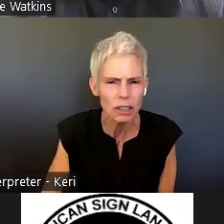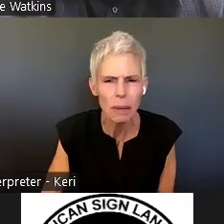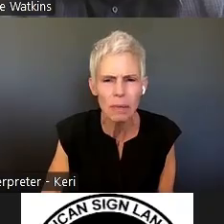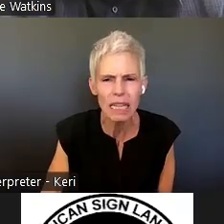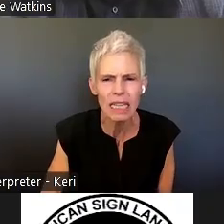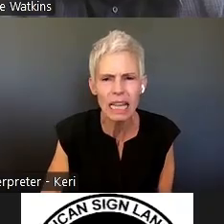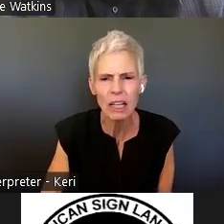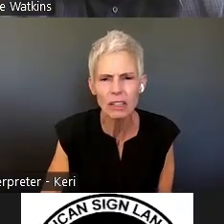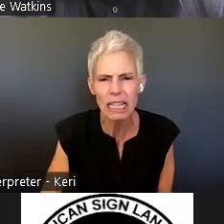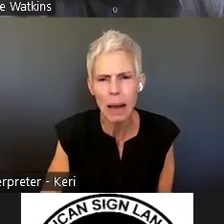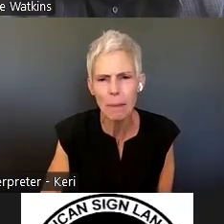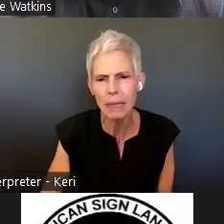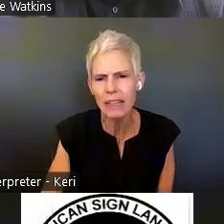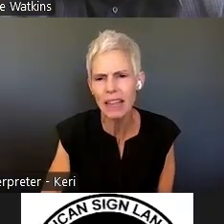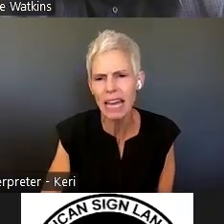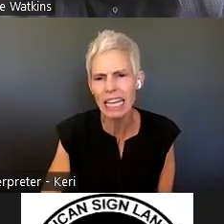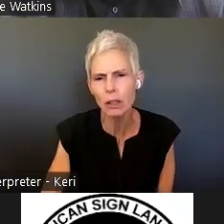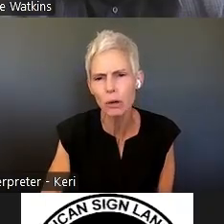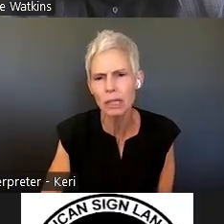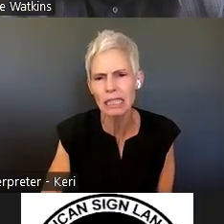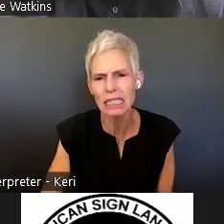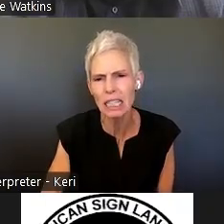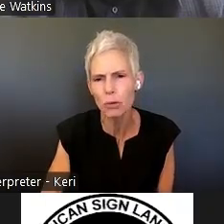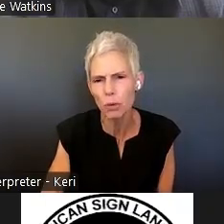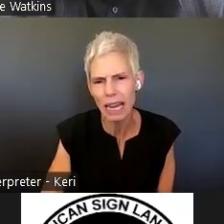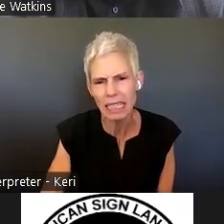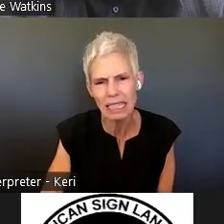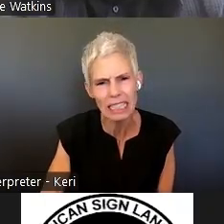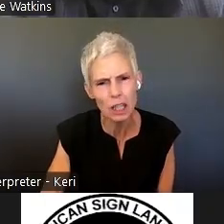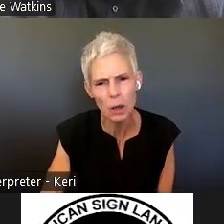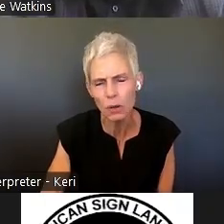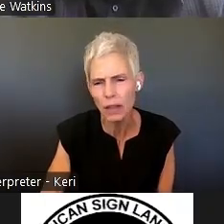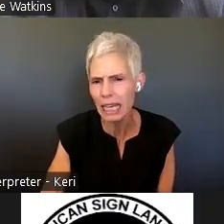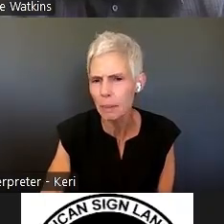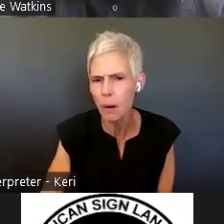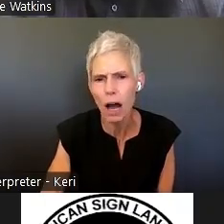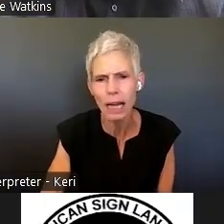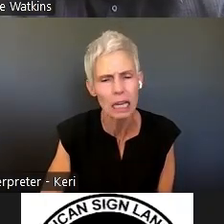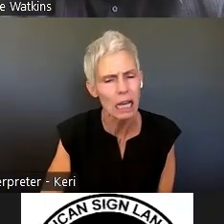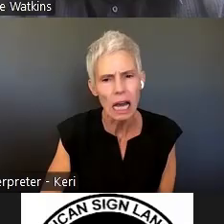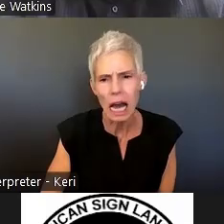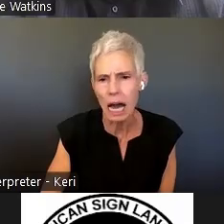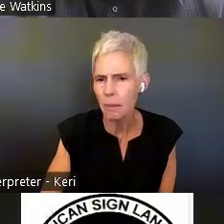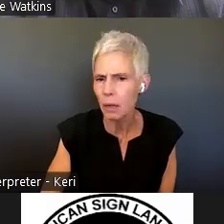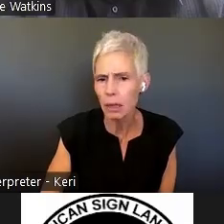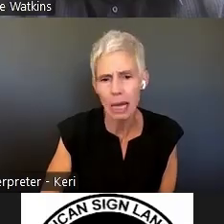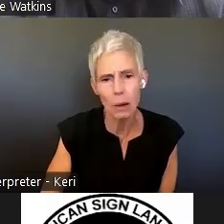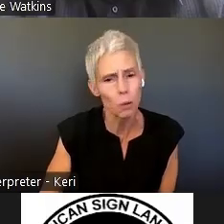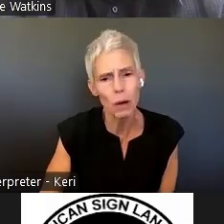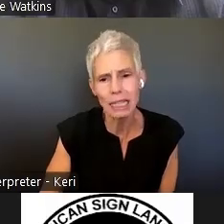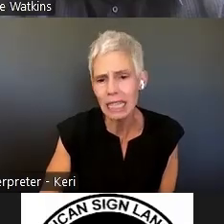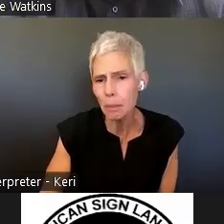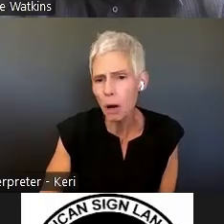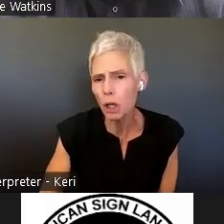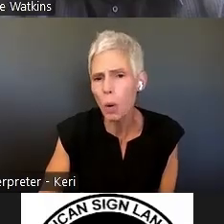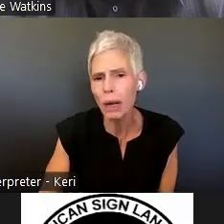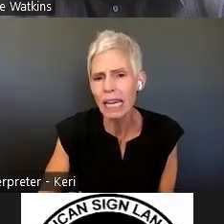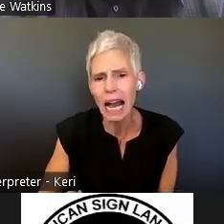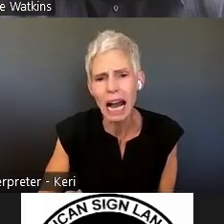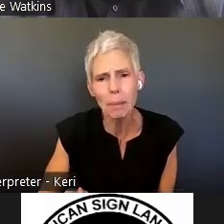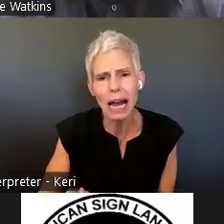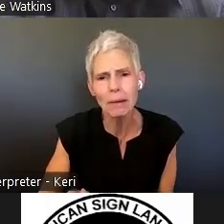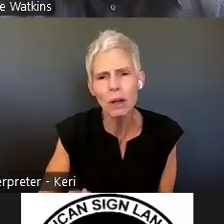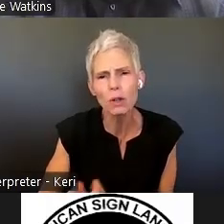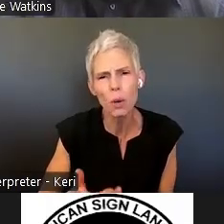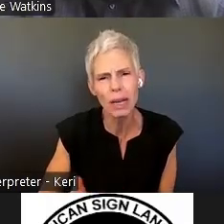backstage or something. There's a company that increases in rent. They keep on rent keep on